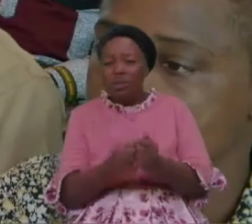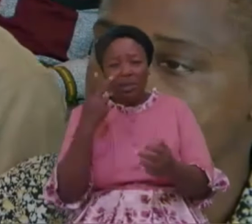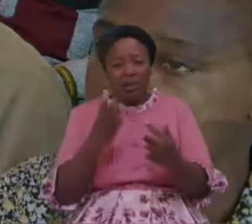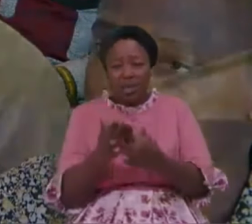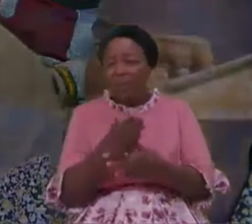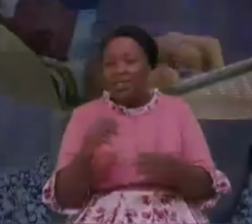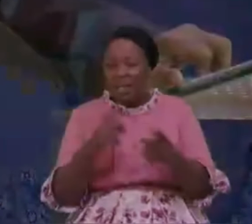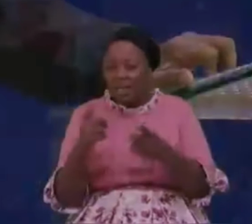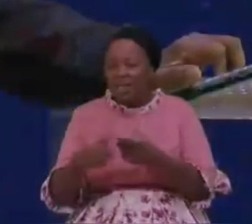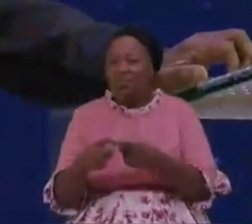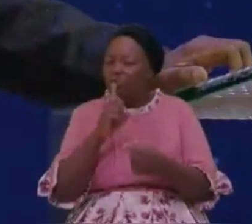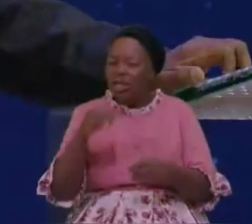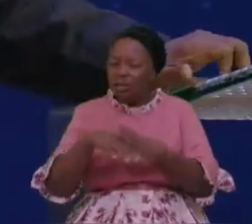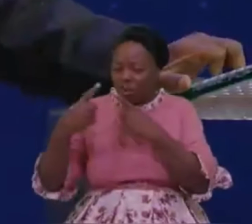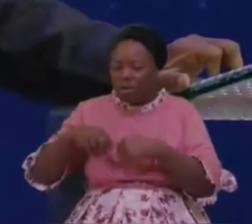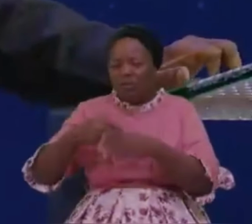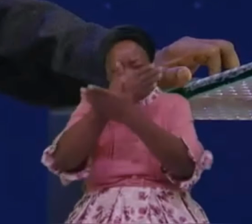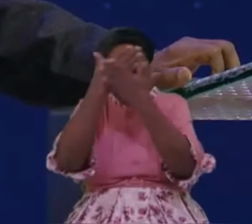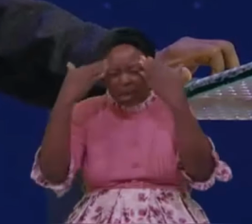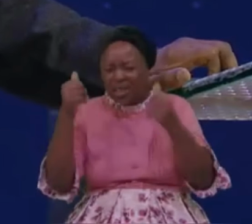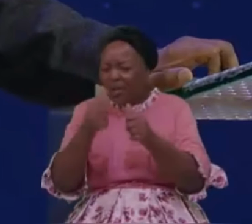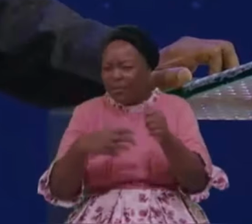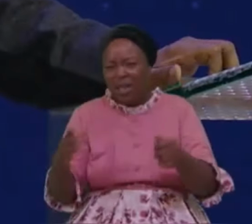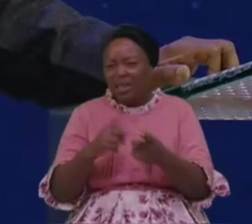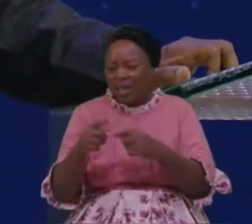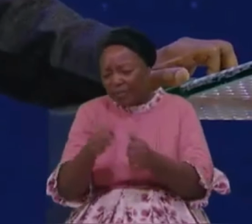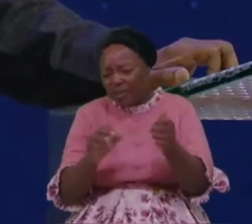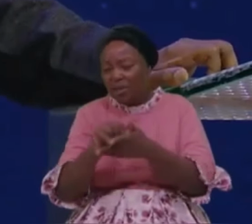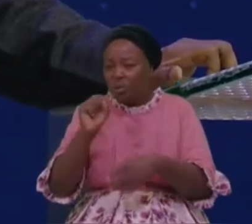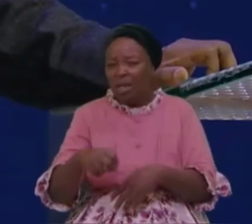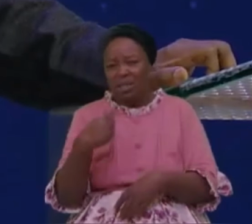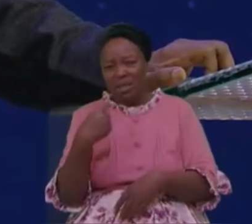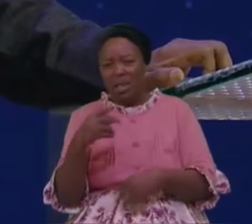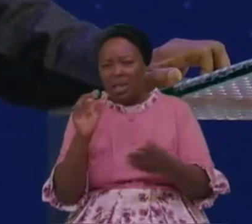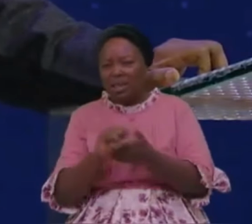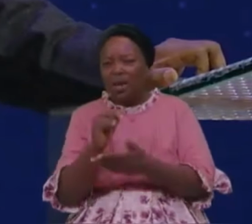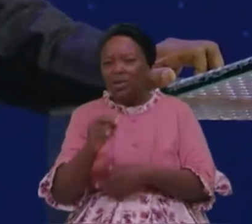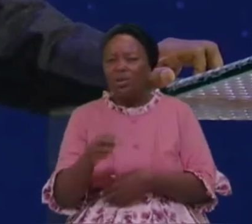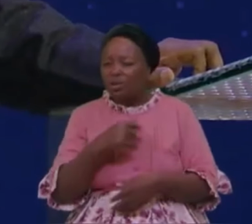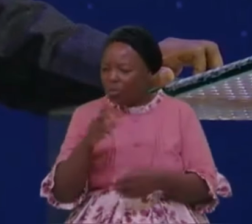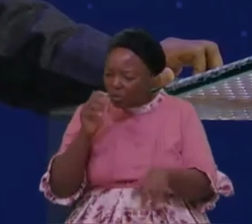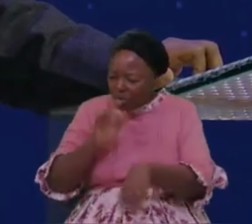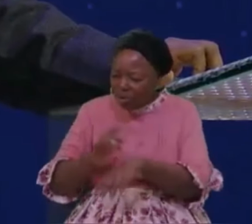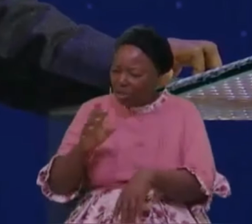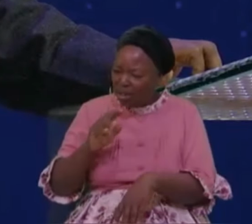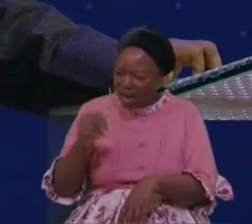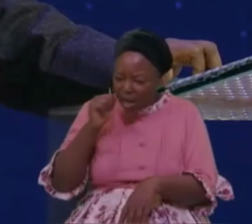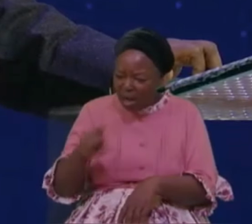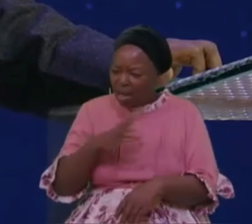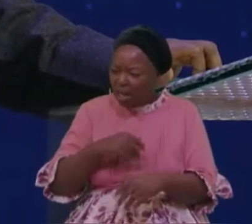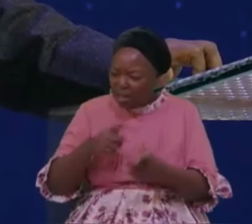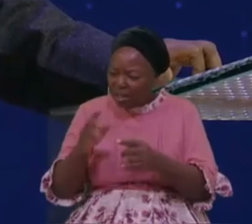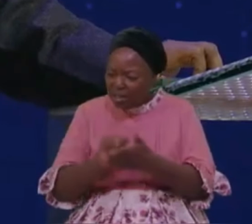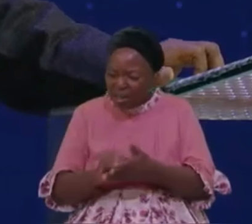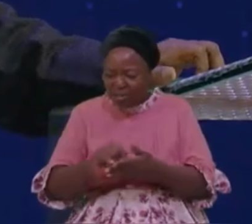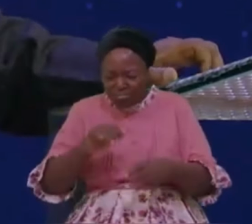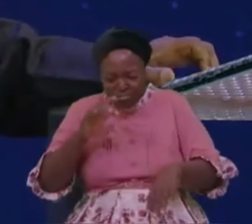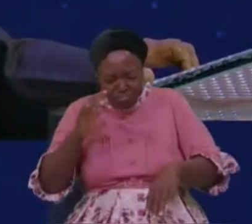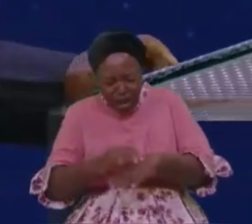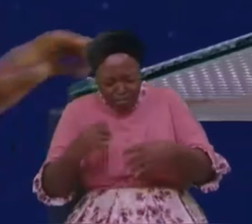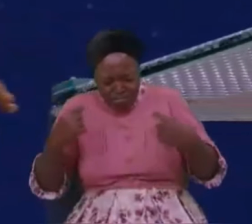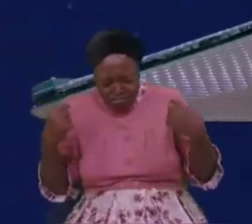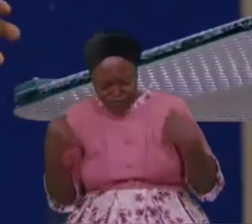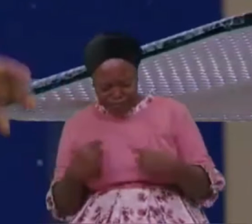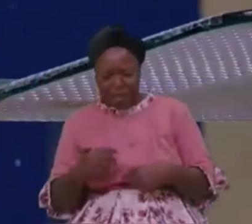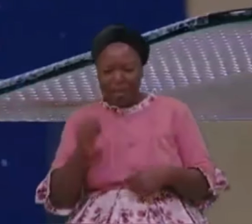forgetting all those other things, and everything you can say that will pinch her and pick her and they prick her and also go the wrong